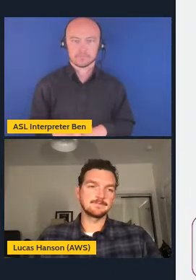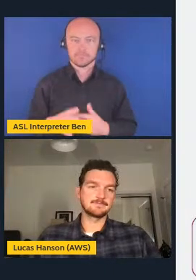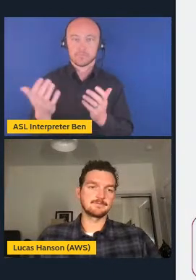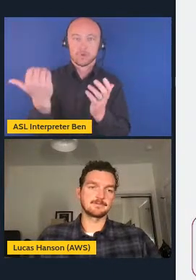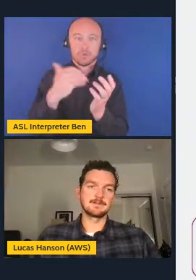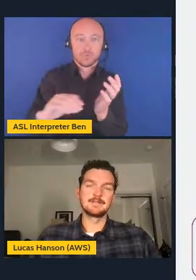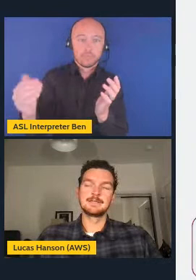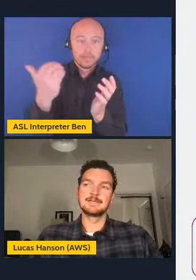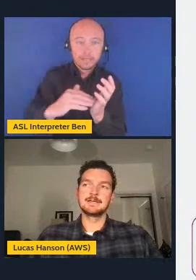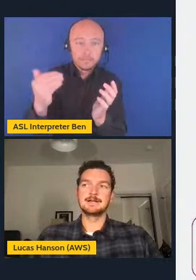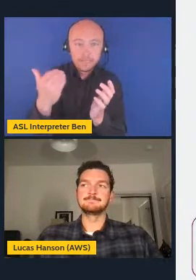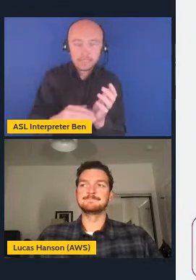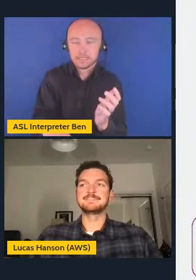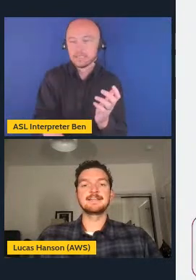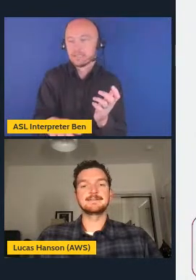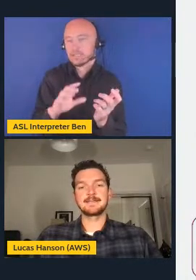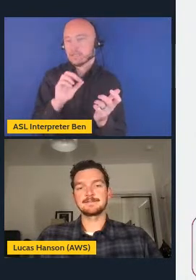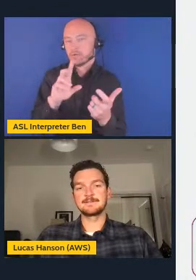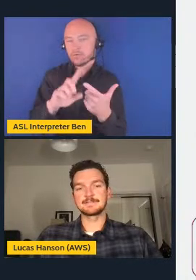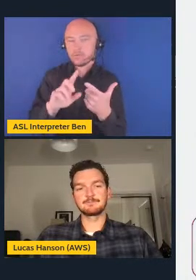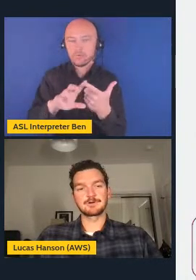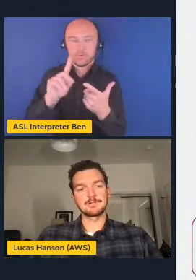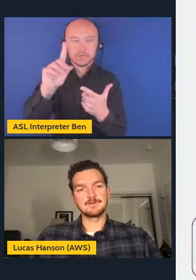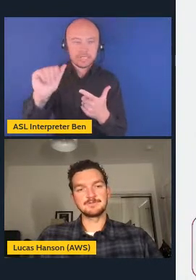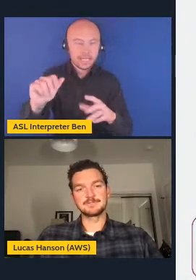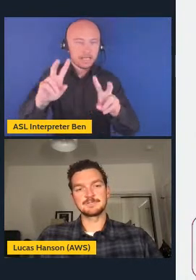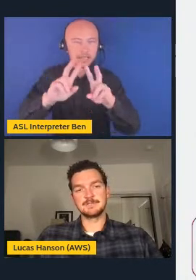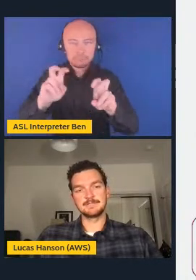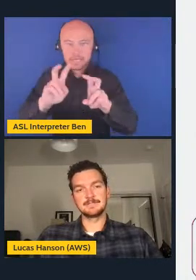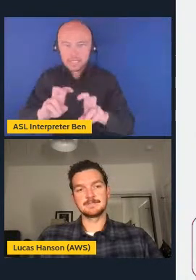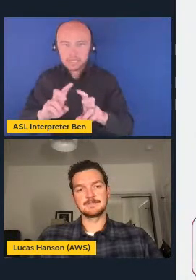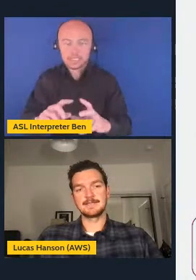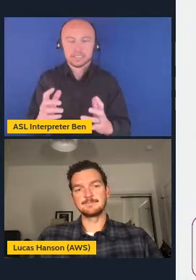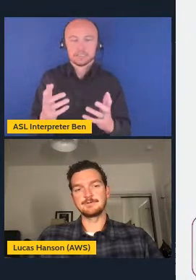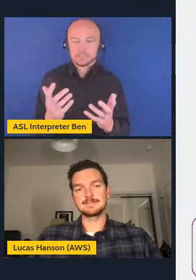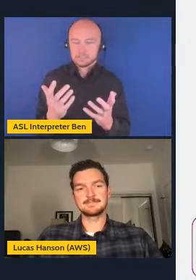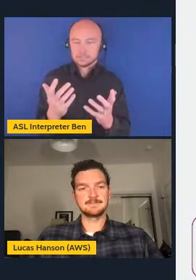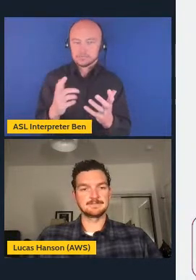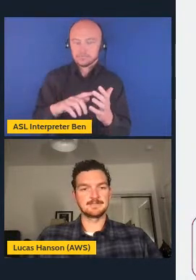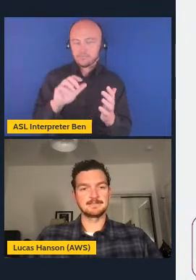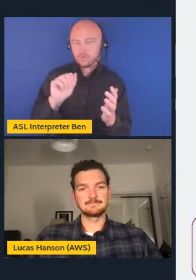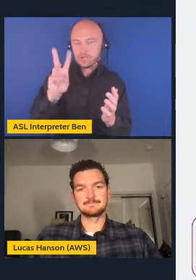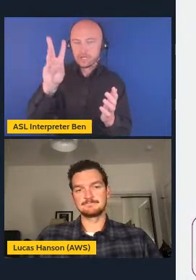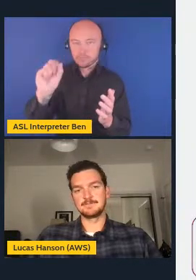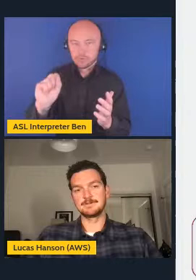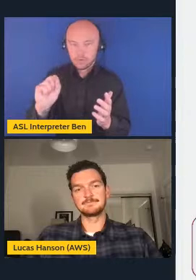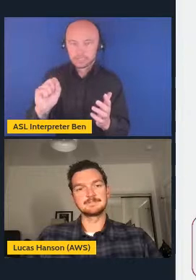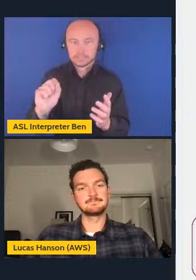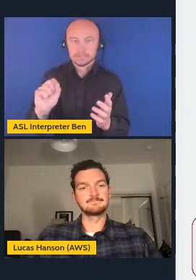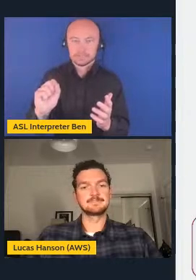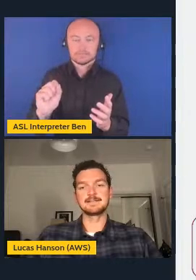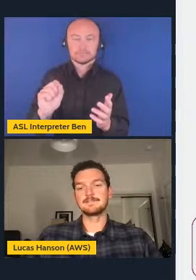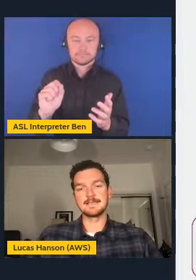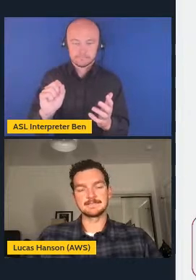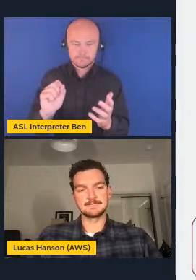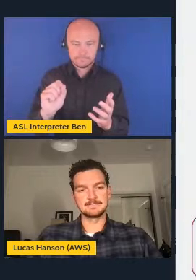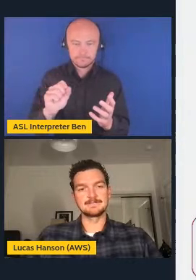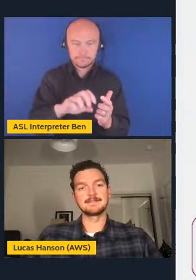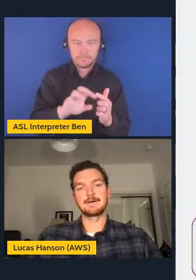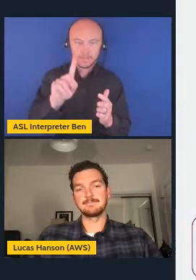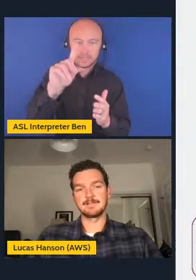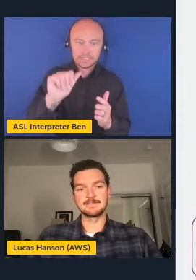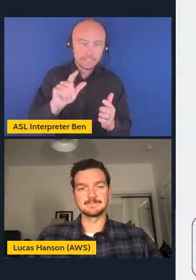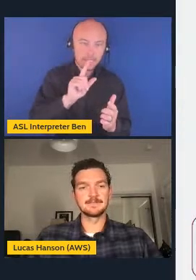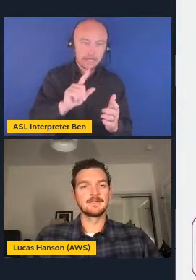repeatability for data and analytics workloads in AWS and data lakes and